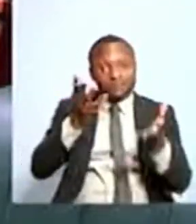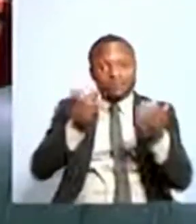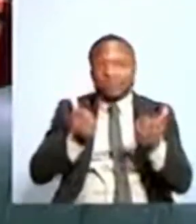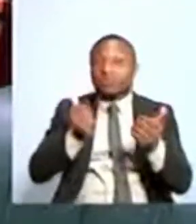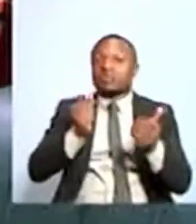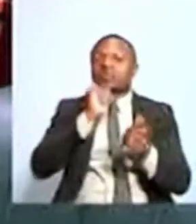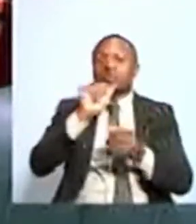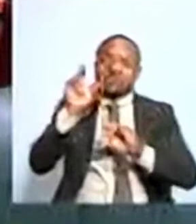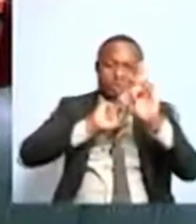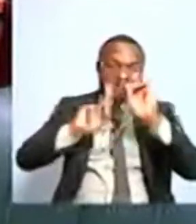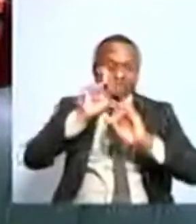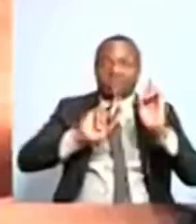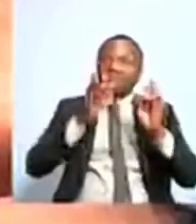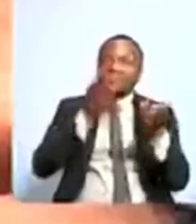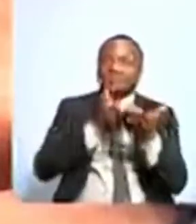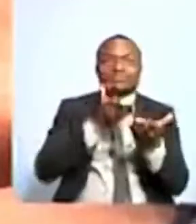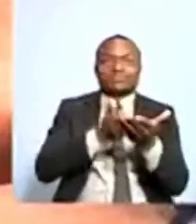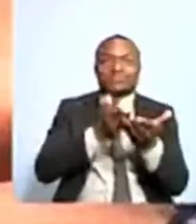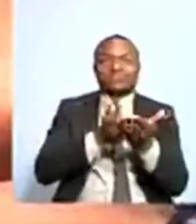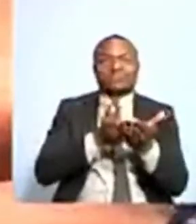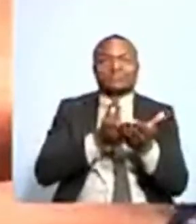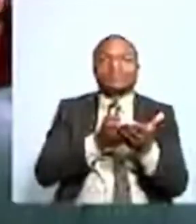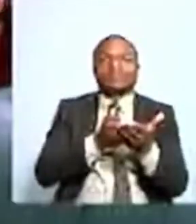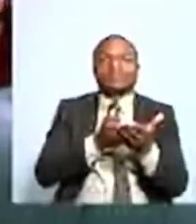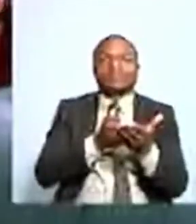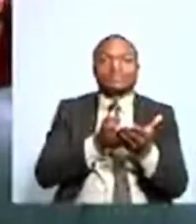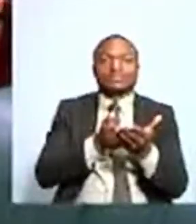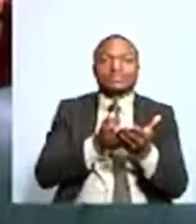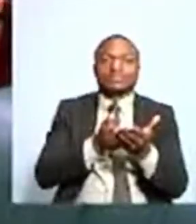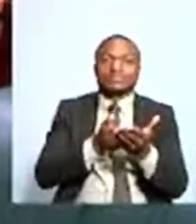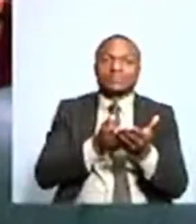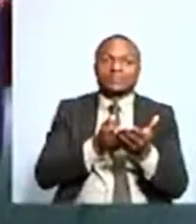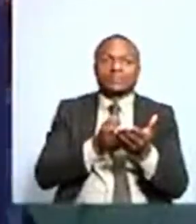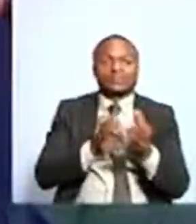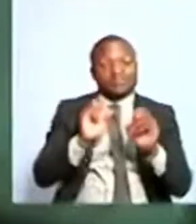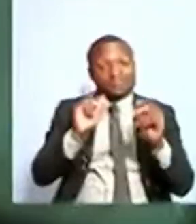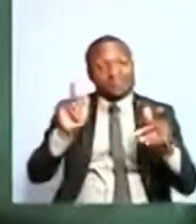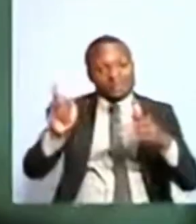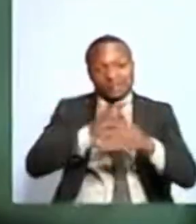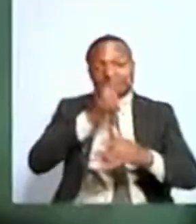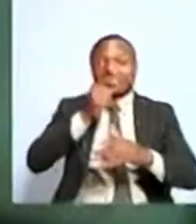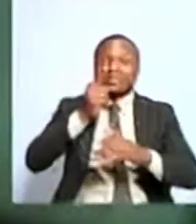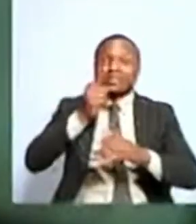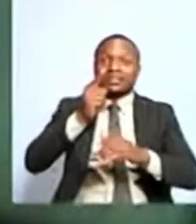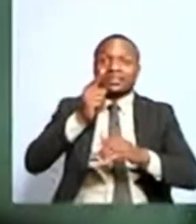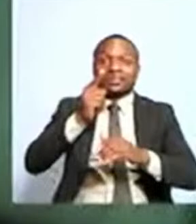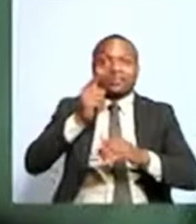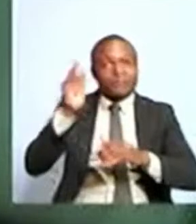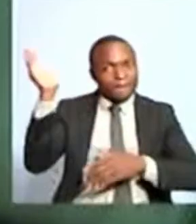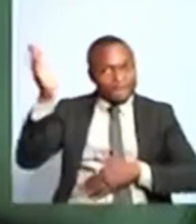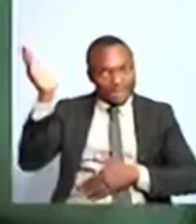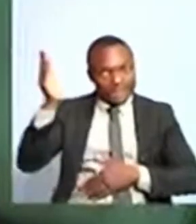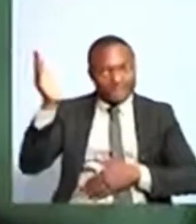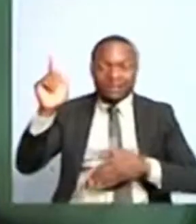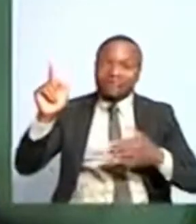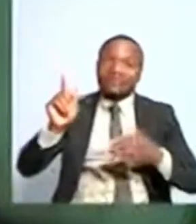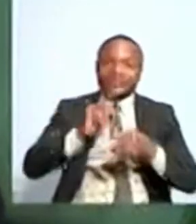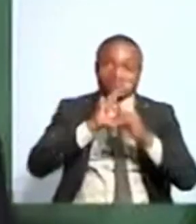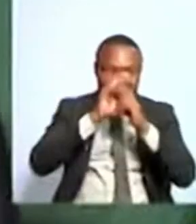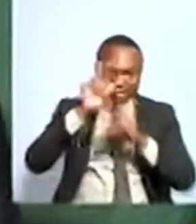debate. My rights have been tampered with now. Yes. All right. Okay. The next debater, Mr.